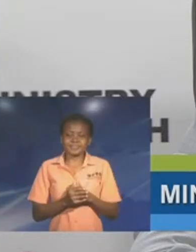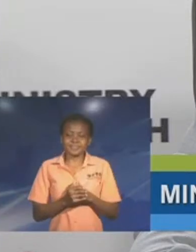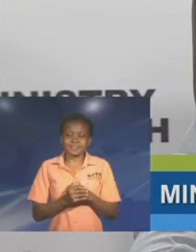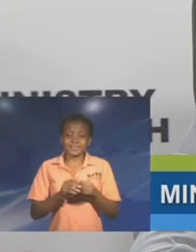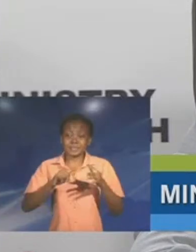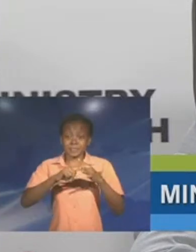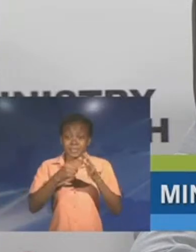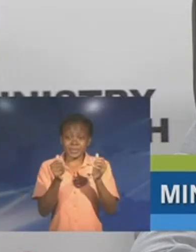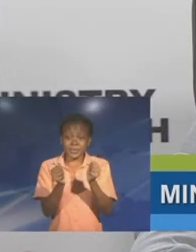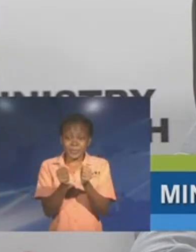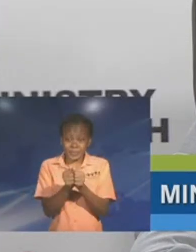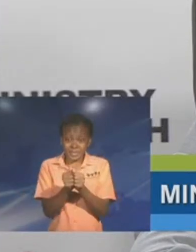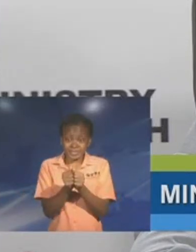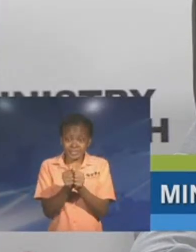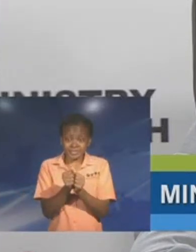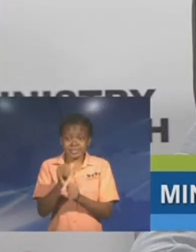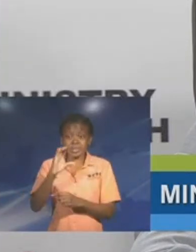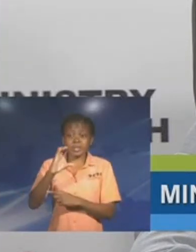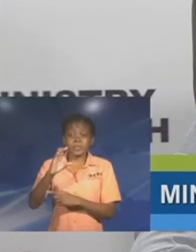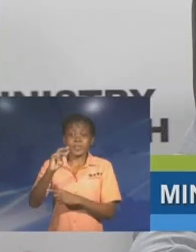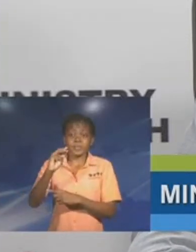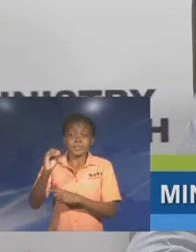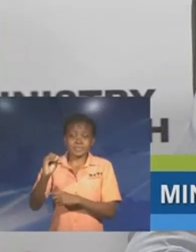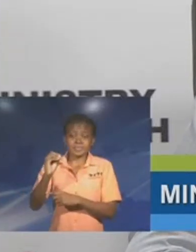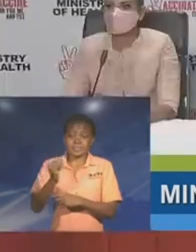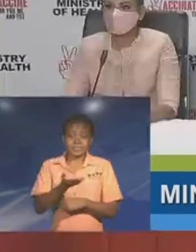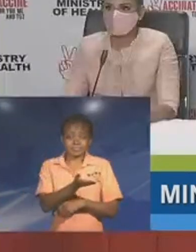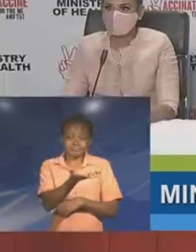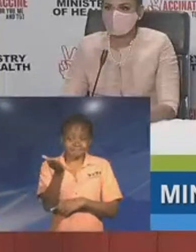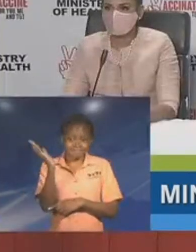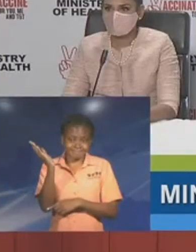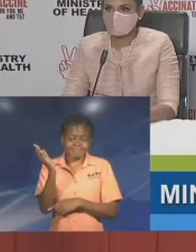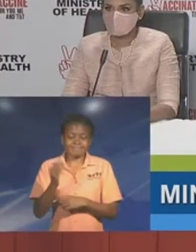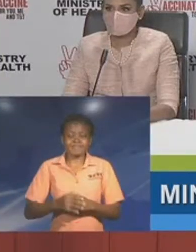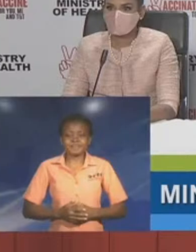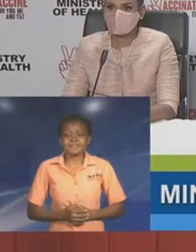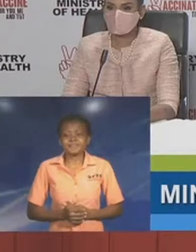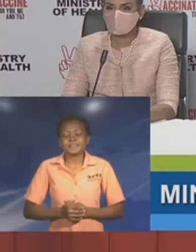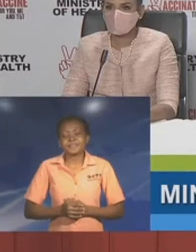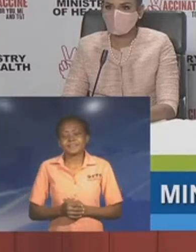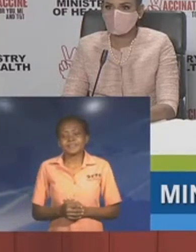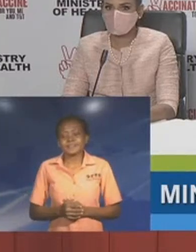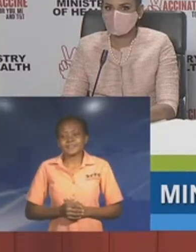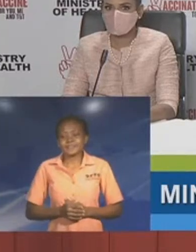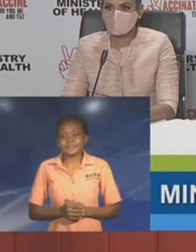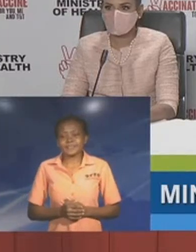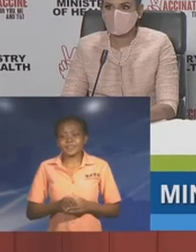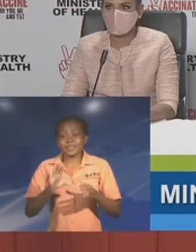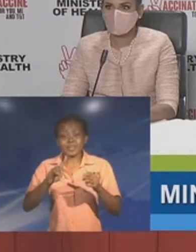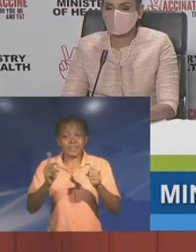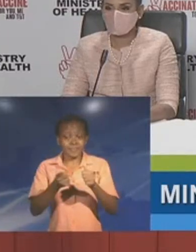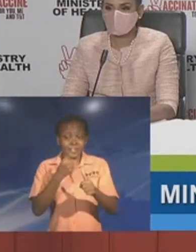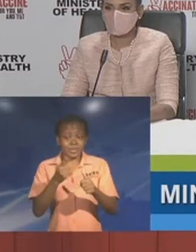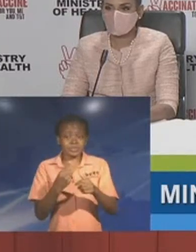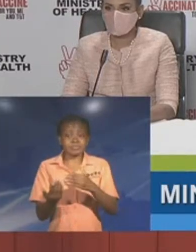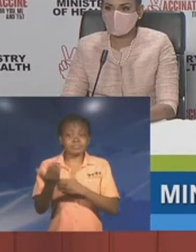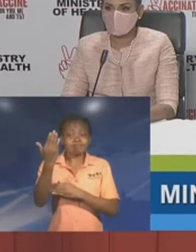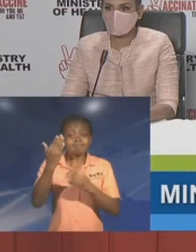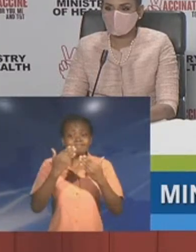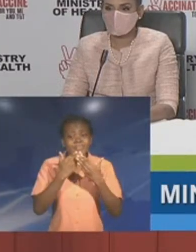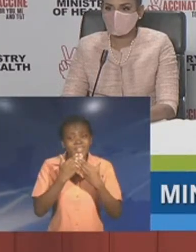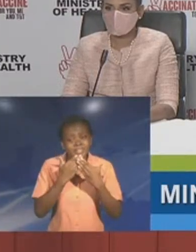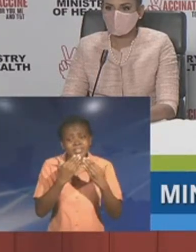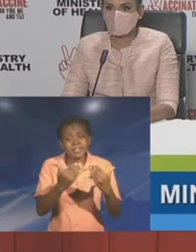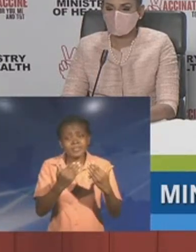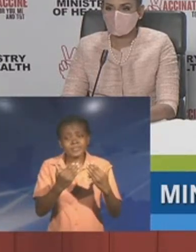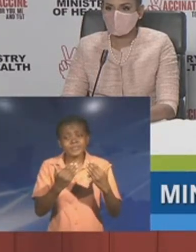Today's presentation with Dr. Roshan Pasra. Hi, good morning. Thank you, Ms. Curlane. Good morning to Dr. Richards, members